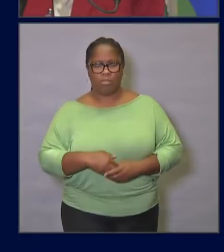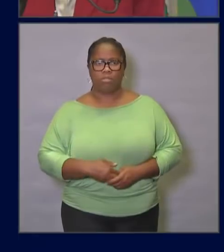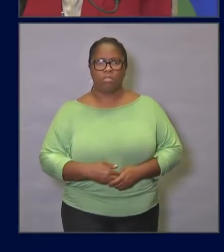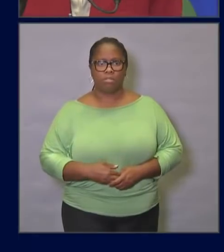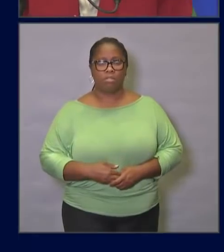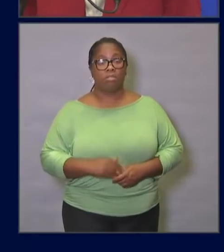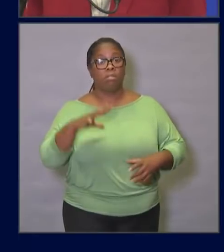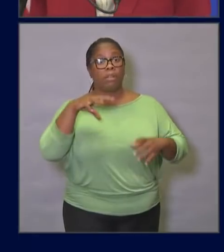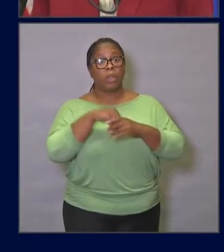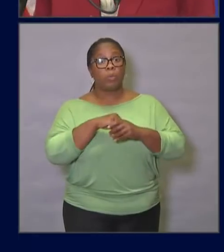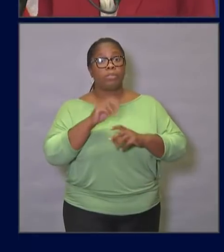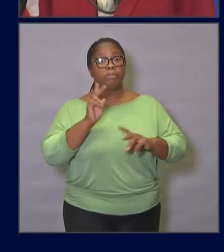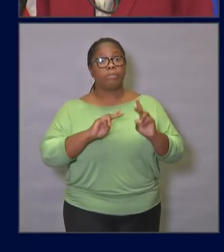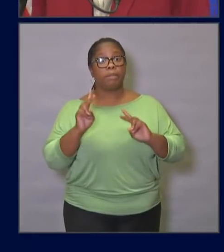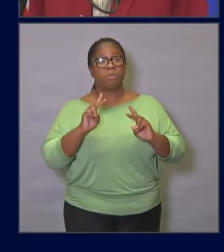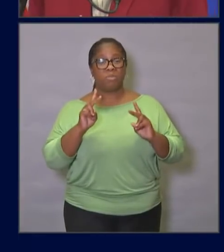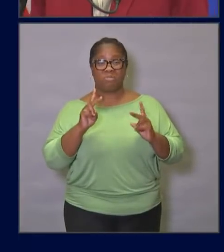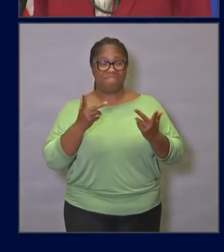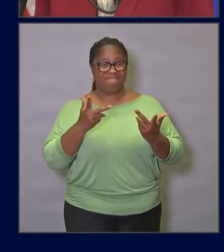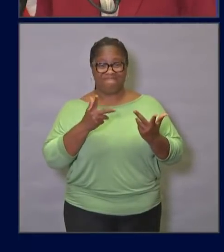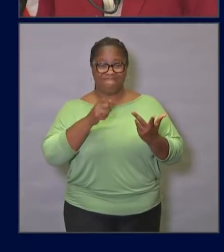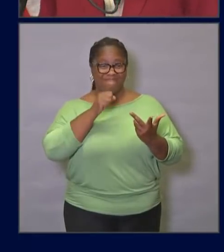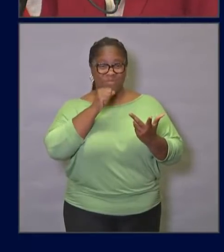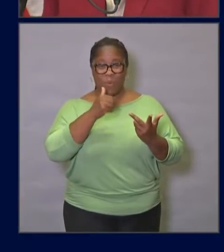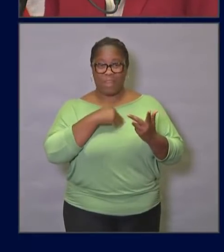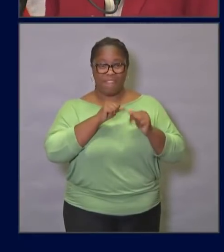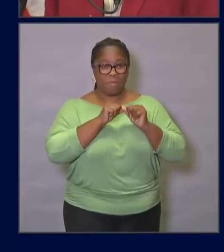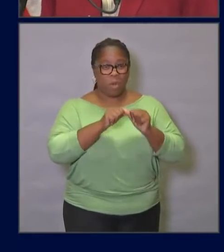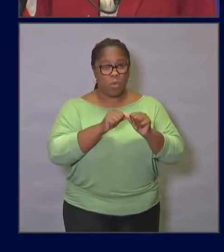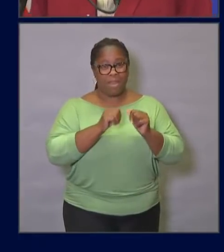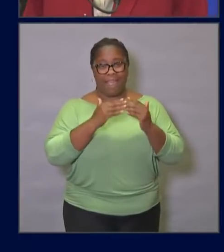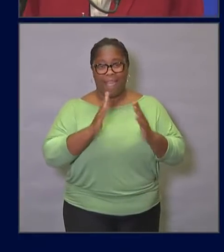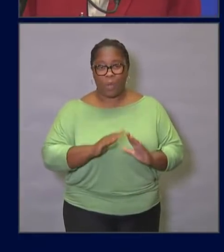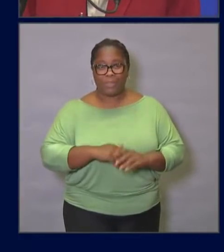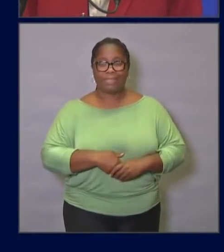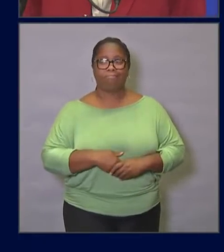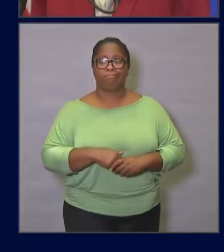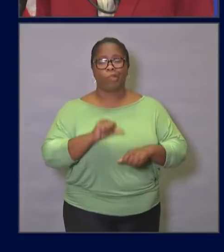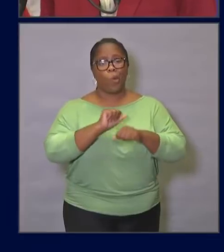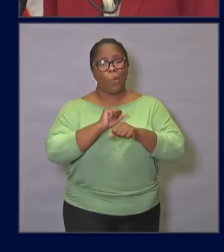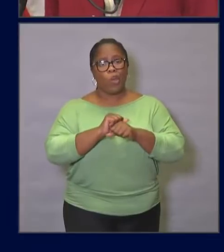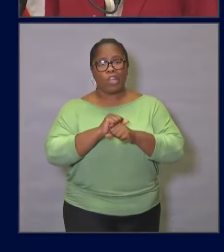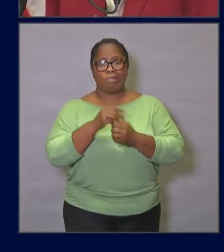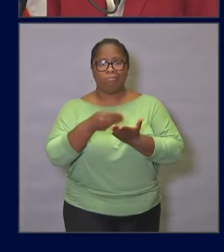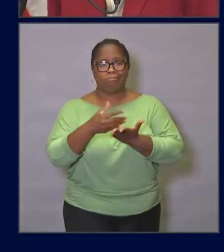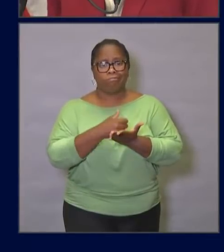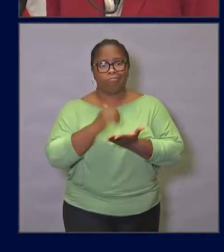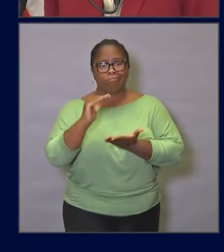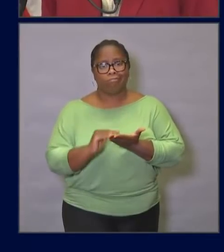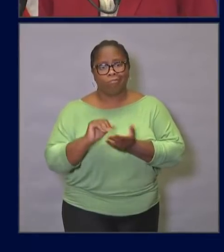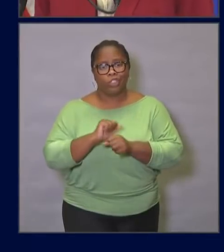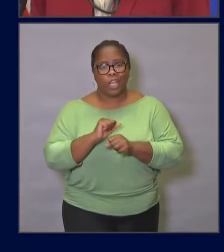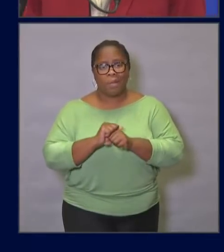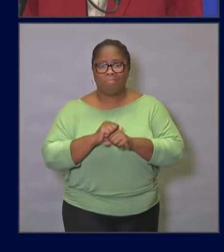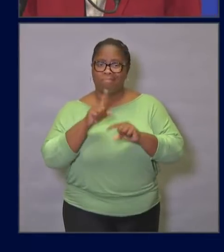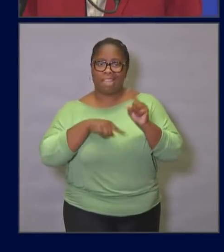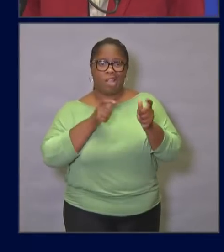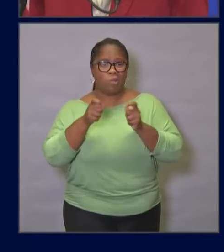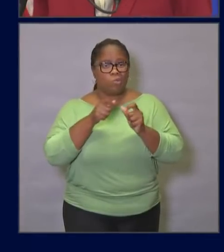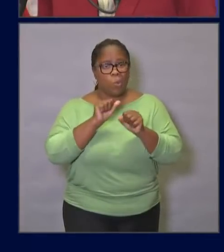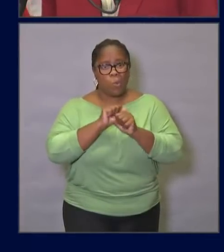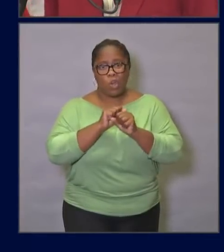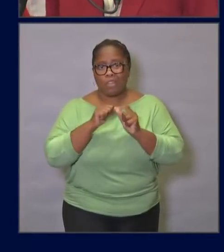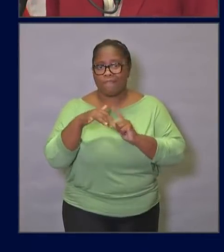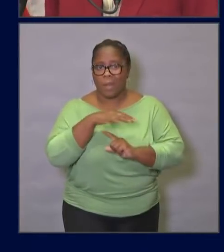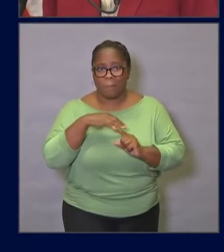includes residents who experience housing instability, those who are working low-wage jobs and have limited control over their working conditions.